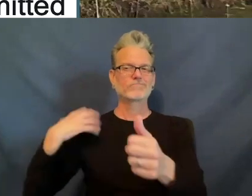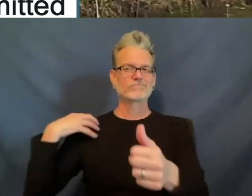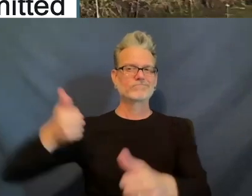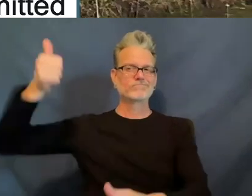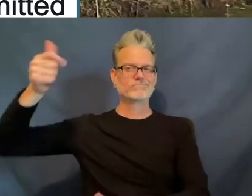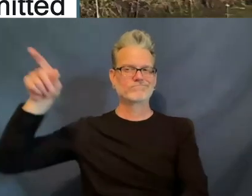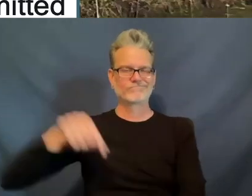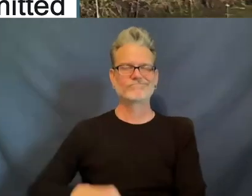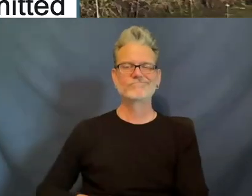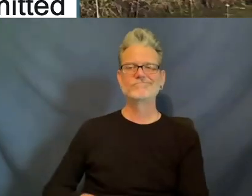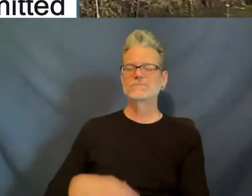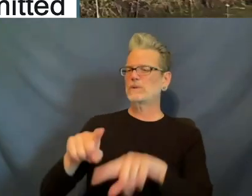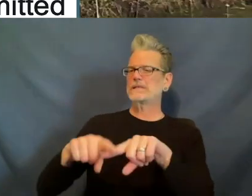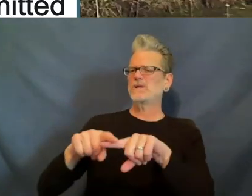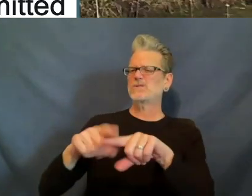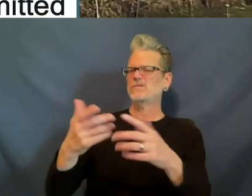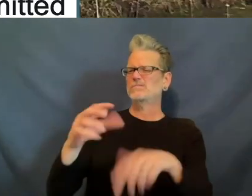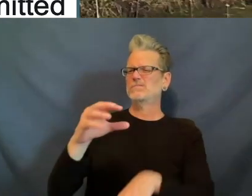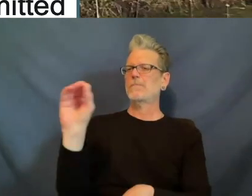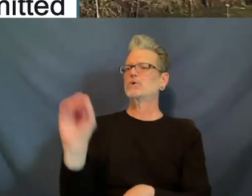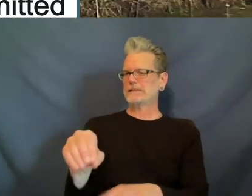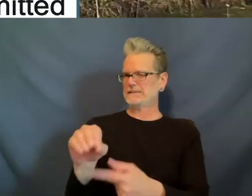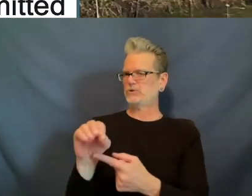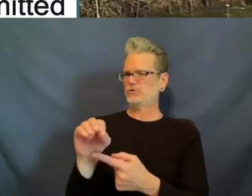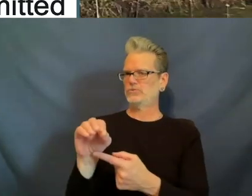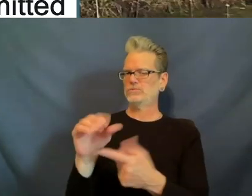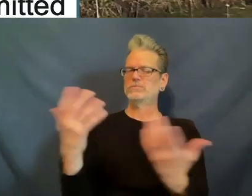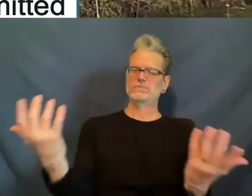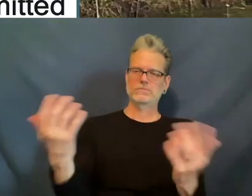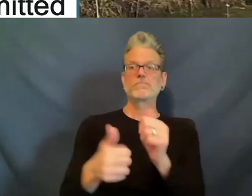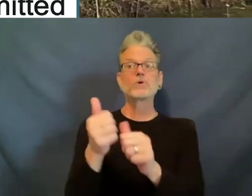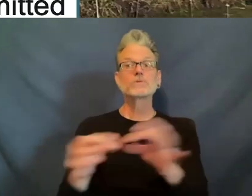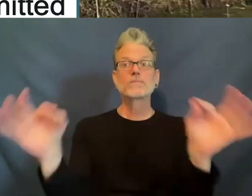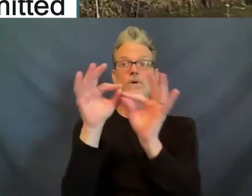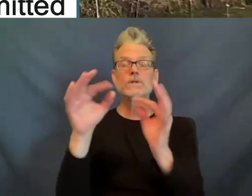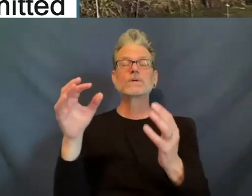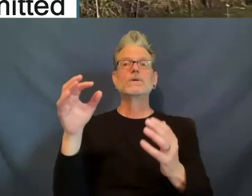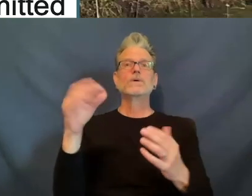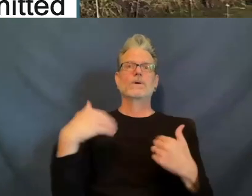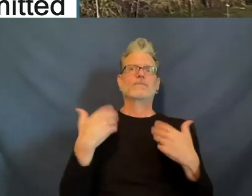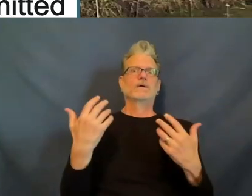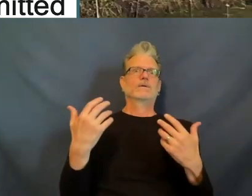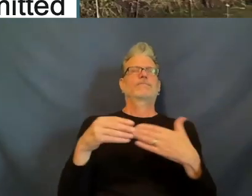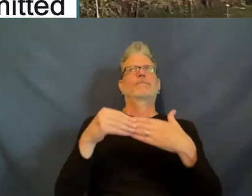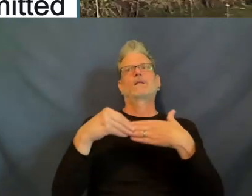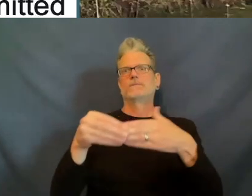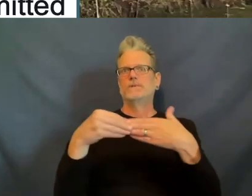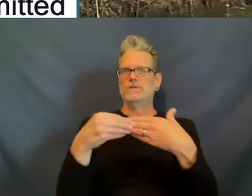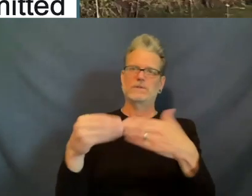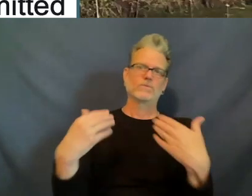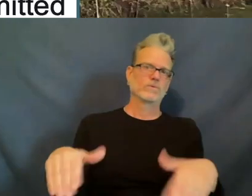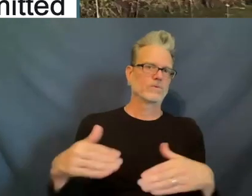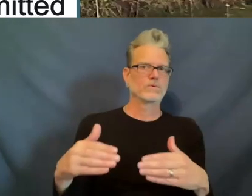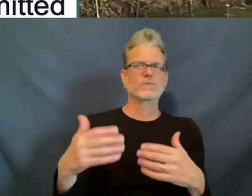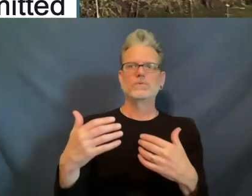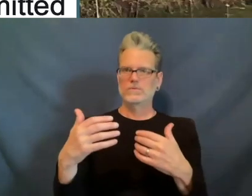what percentage of match you're trying to negotiate. But most importantly is that we have a huge flexibility in what we're